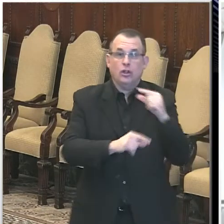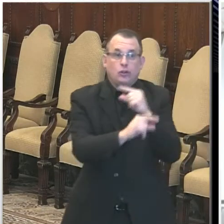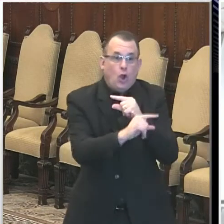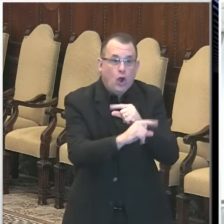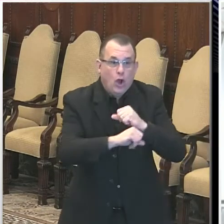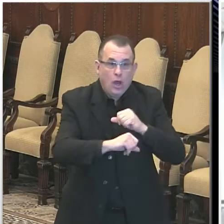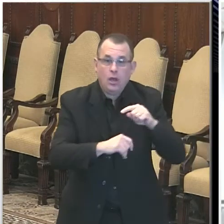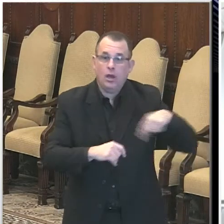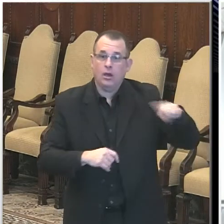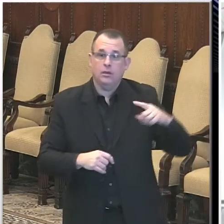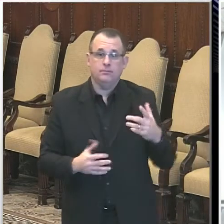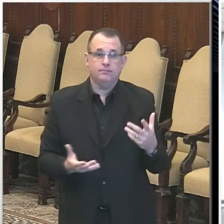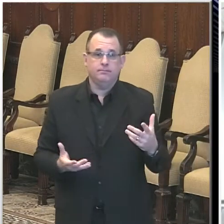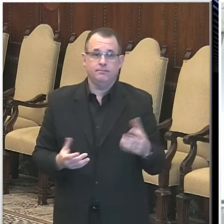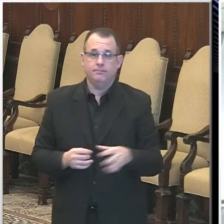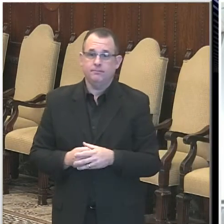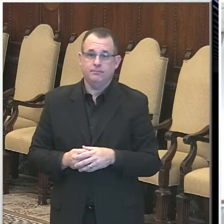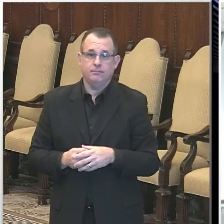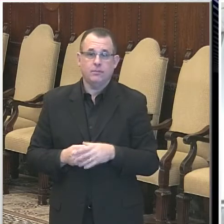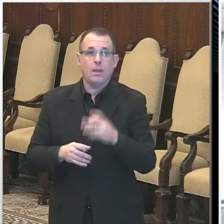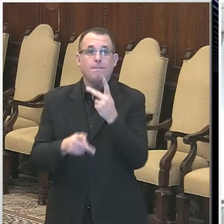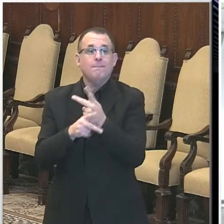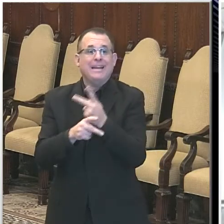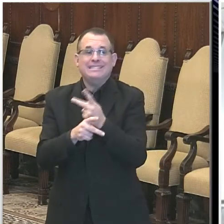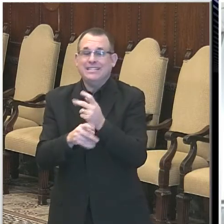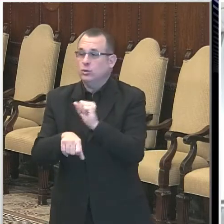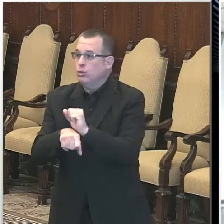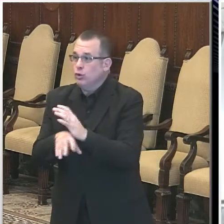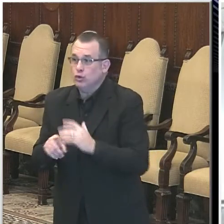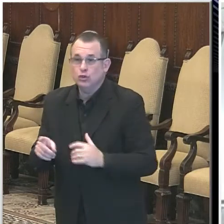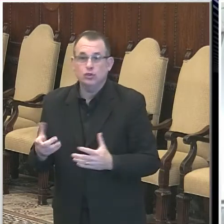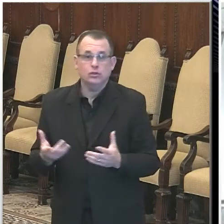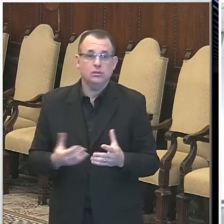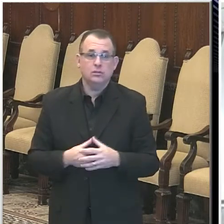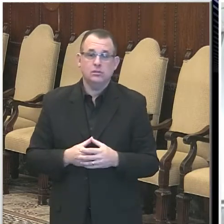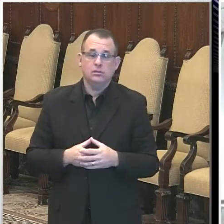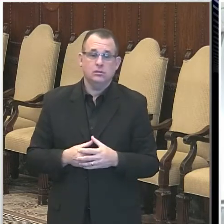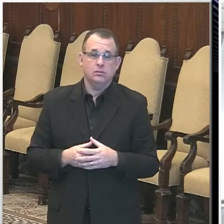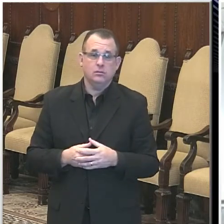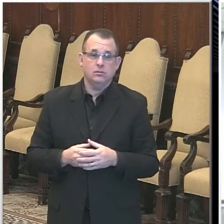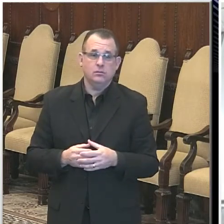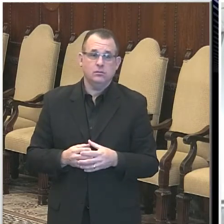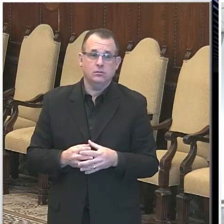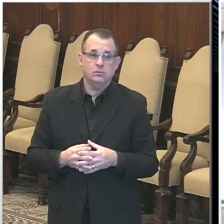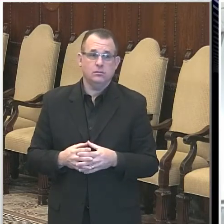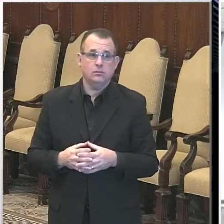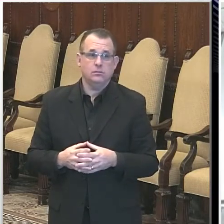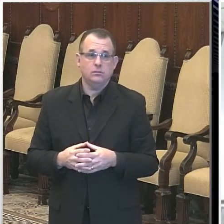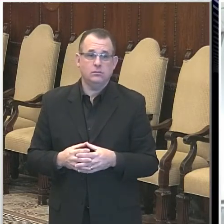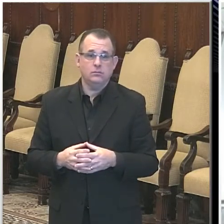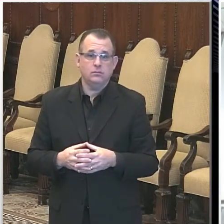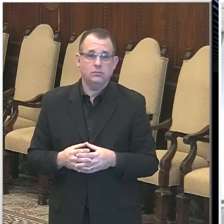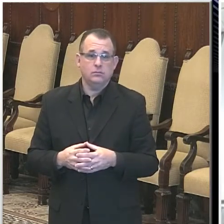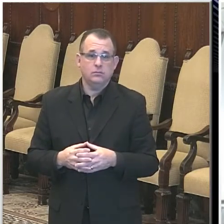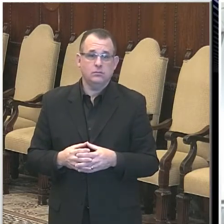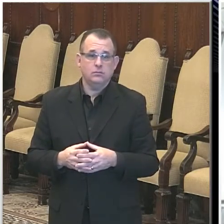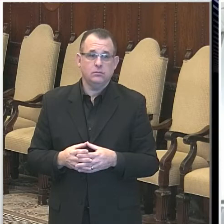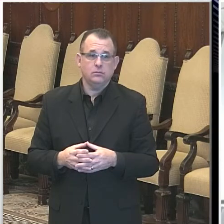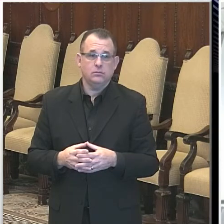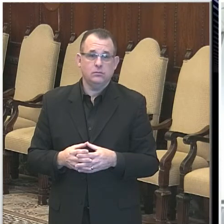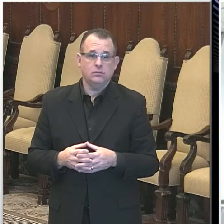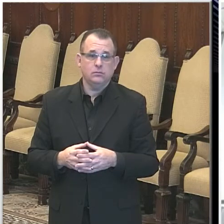low-wage maintenance workers. While we're not including them in this. In